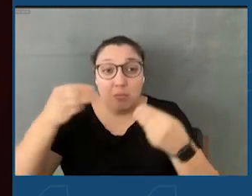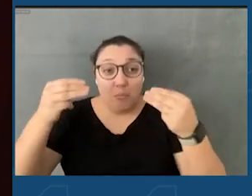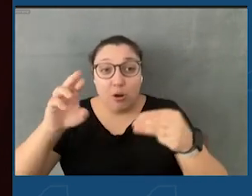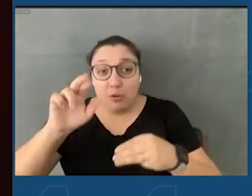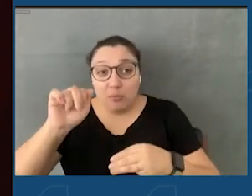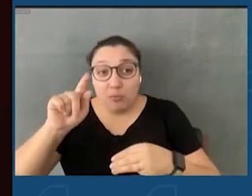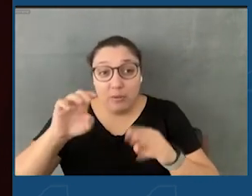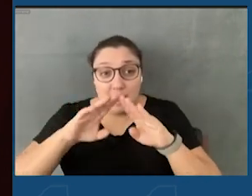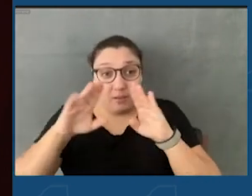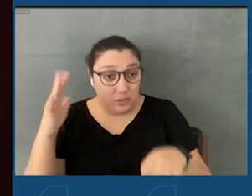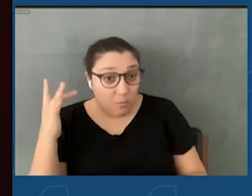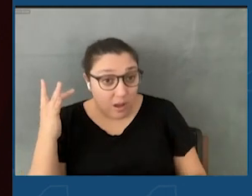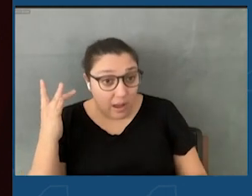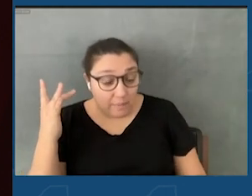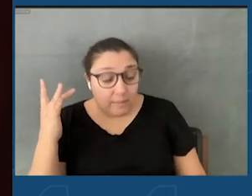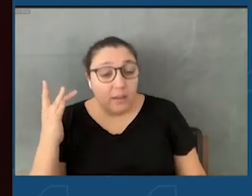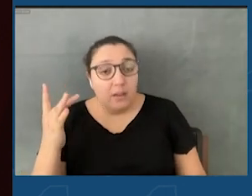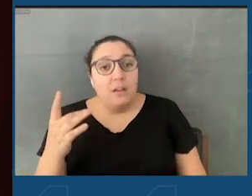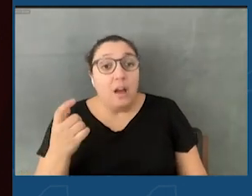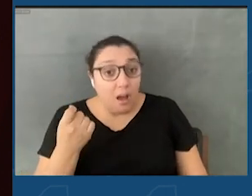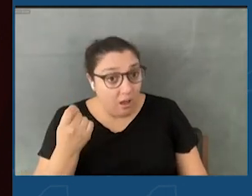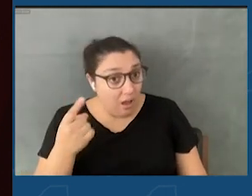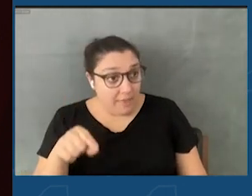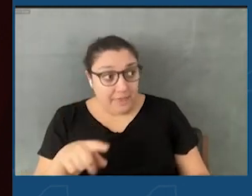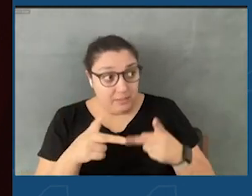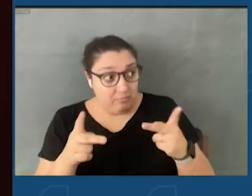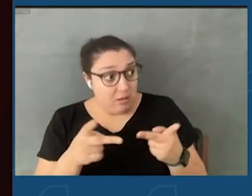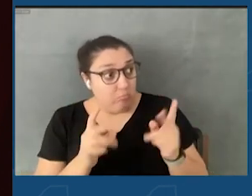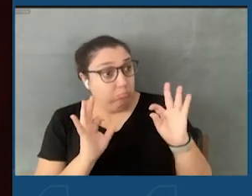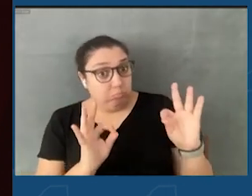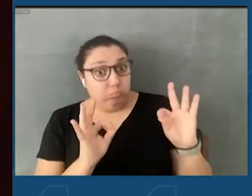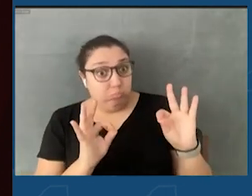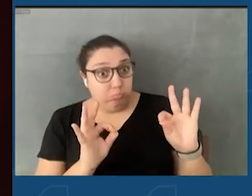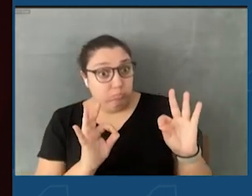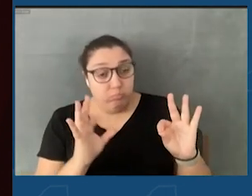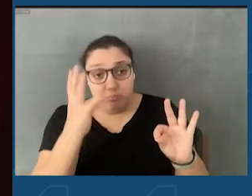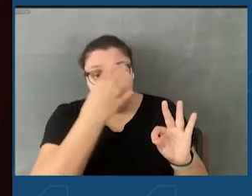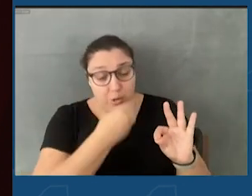And it's why the city came alongside the Housing Authority and